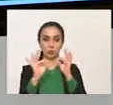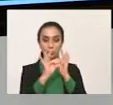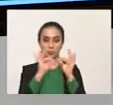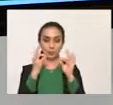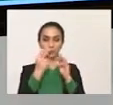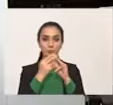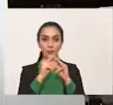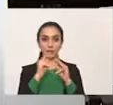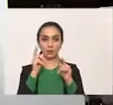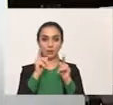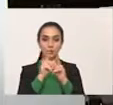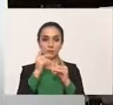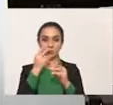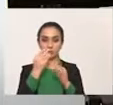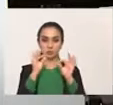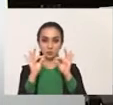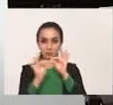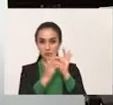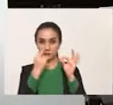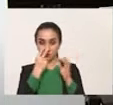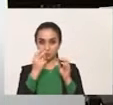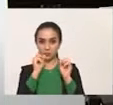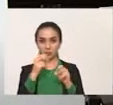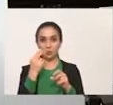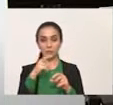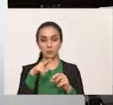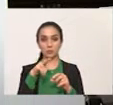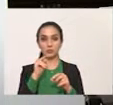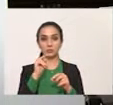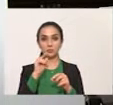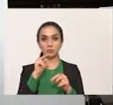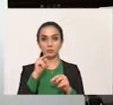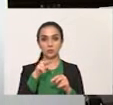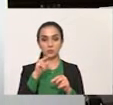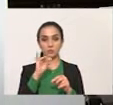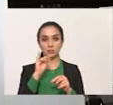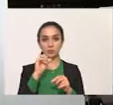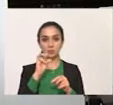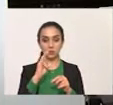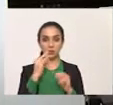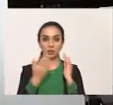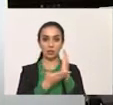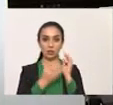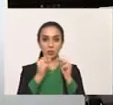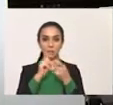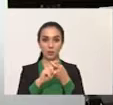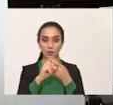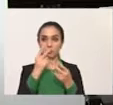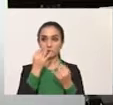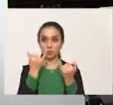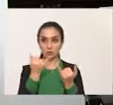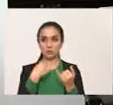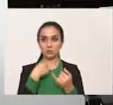hosil bo'ladi. Mana shu yupqa parda pichan tayoqchasi bakteriyalari hisoblanadi. Men